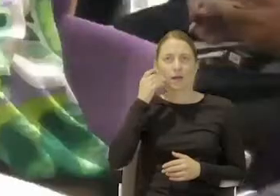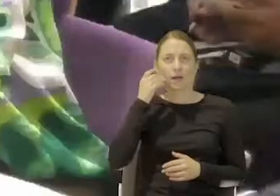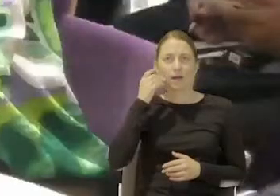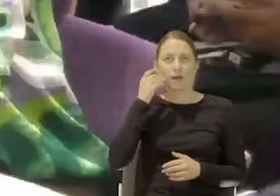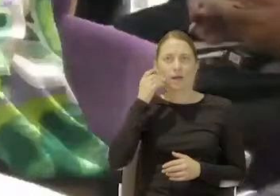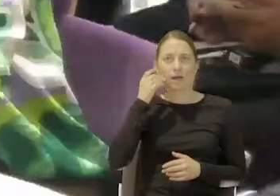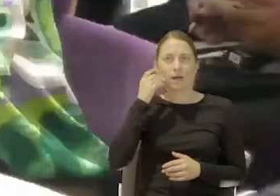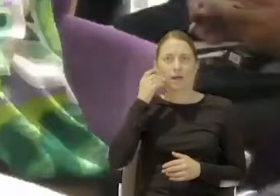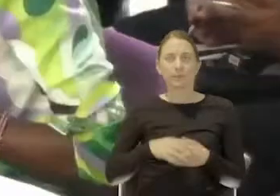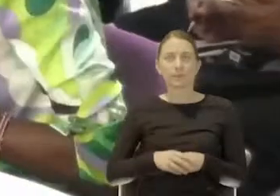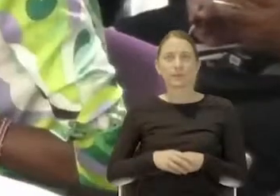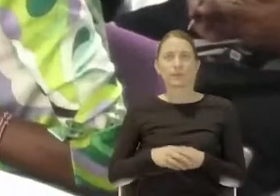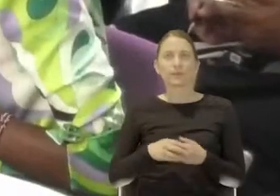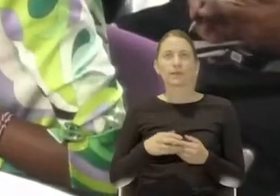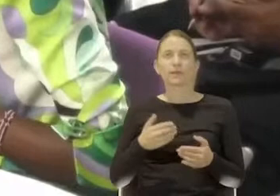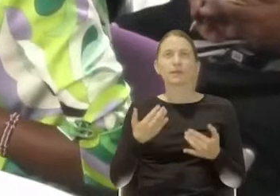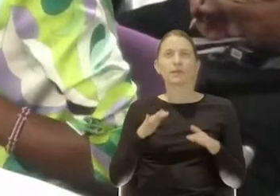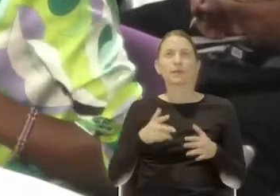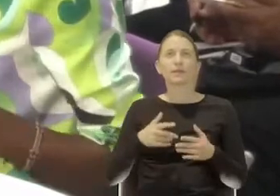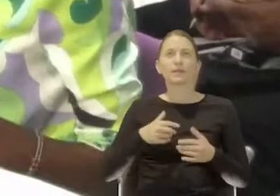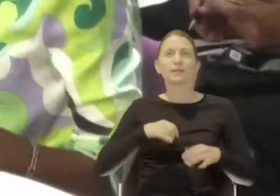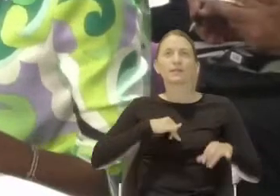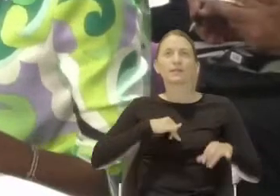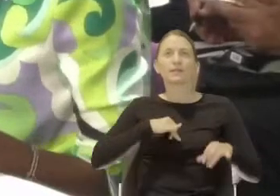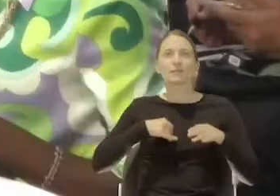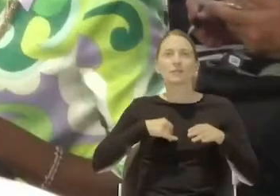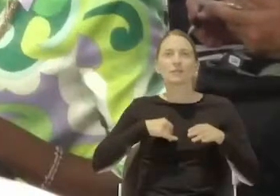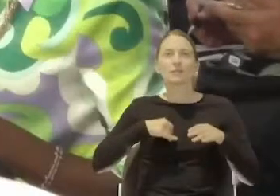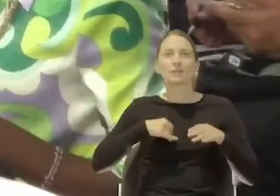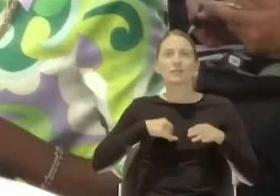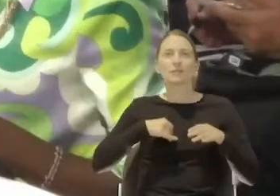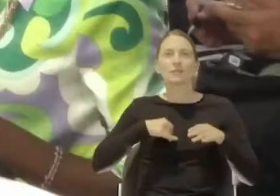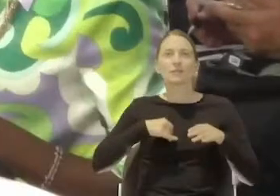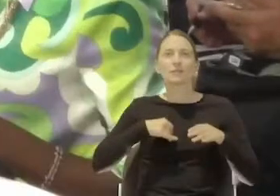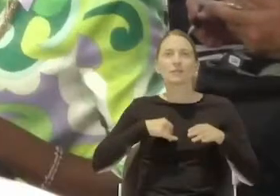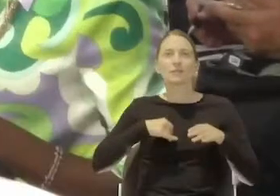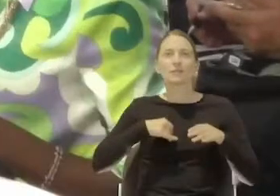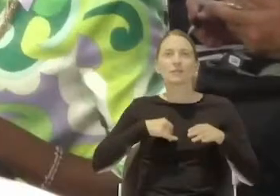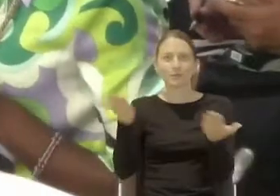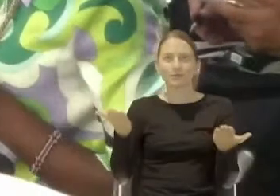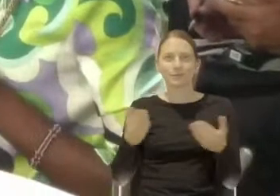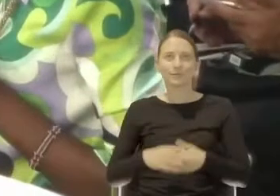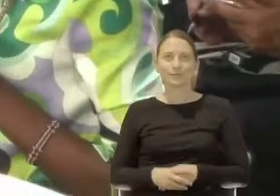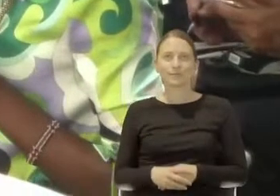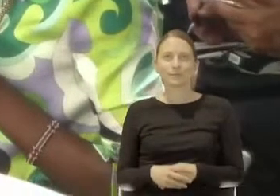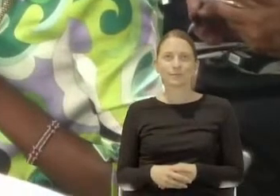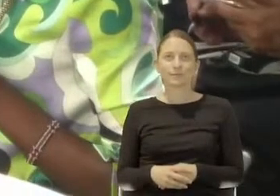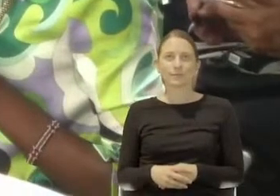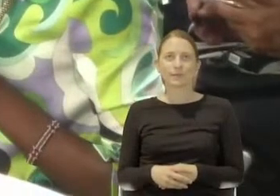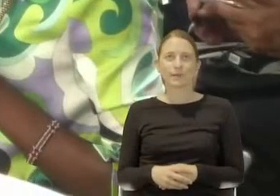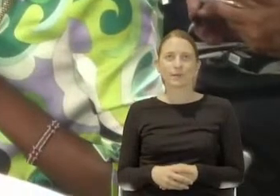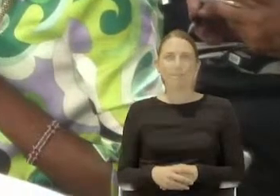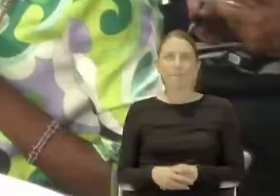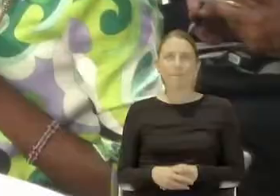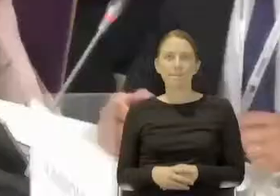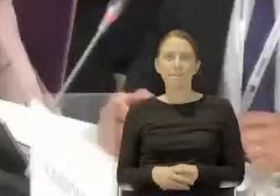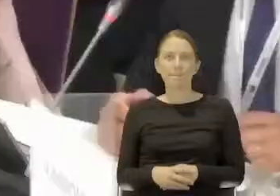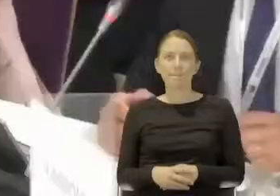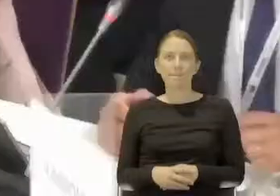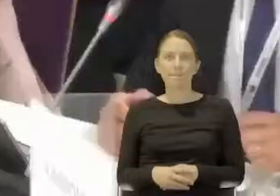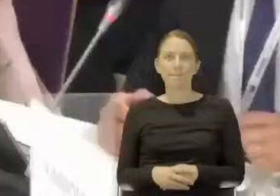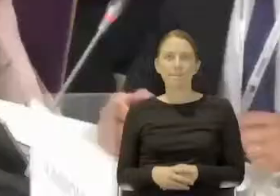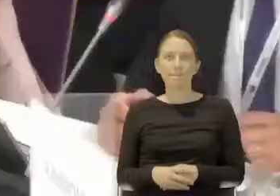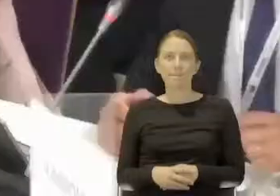Welcome, sir. Thank you. Merci de me donner la parole. Donc, Excellences, Mesdames et Messieurs,